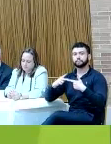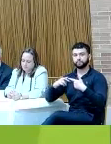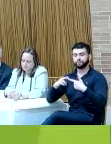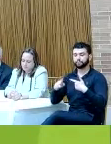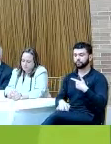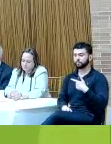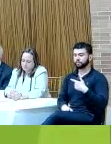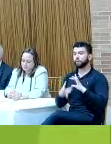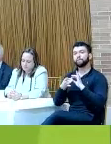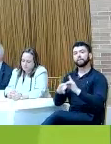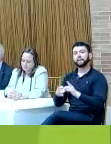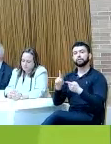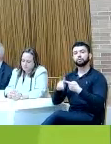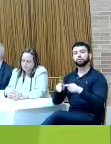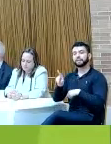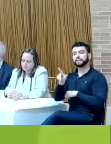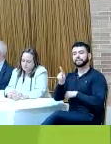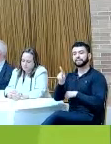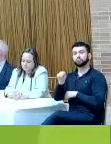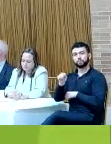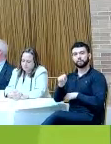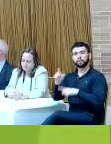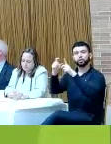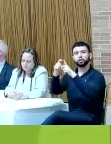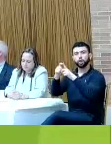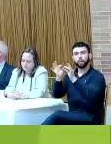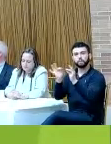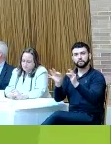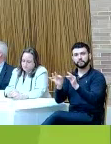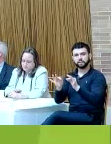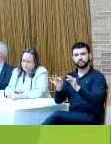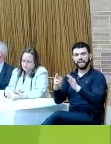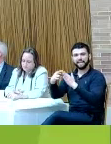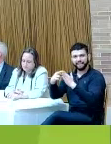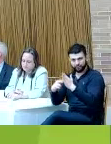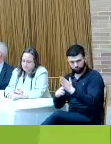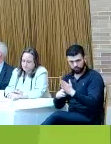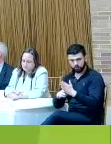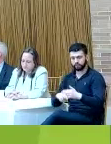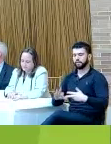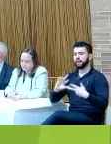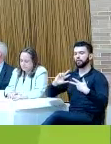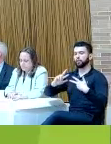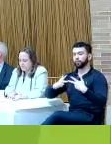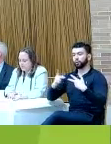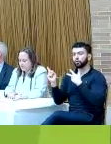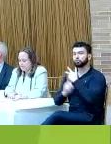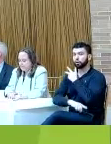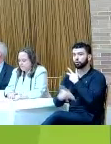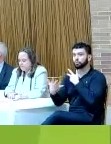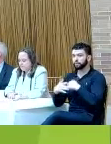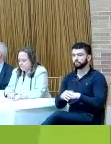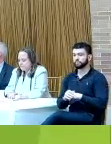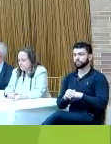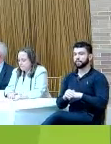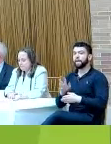do with discriminatory terms and conditions and the Third charge is failure to